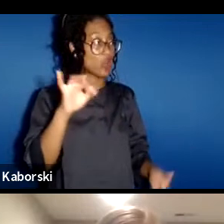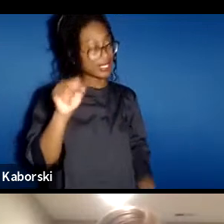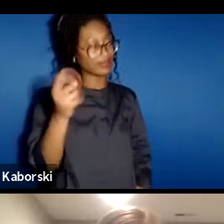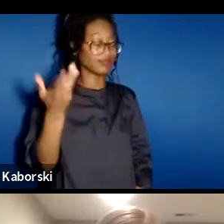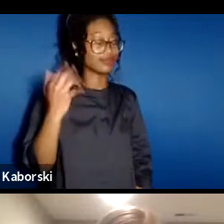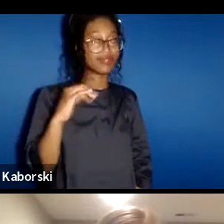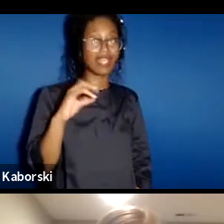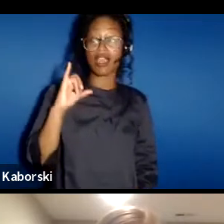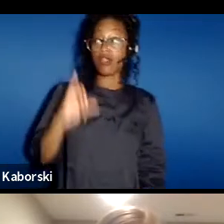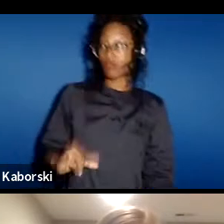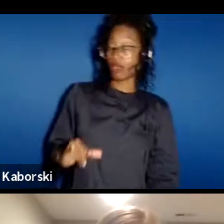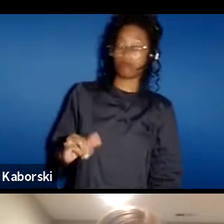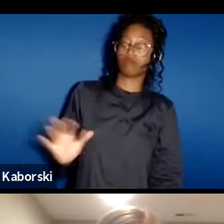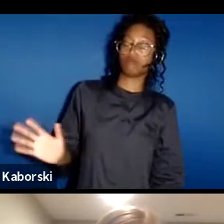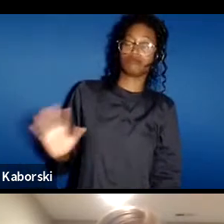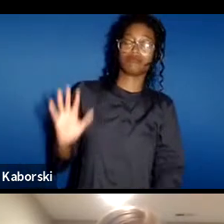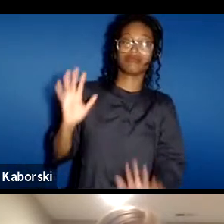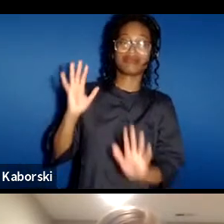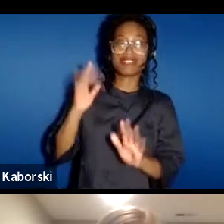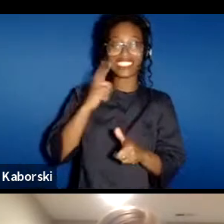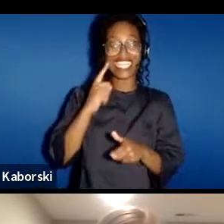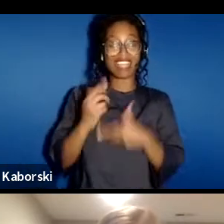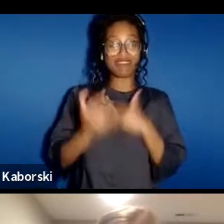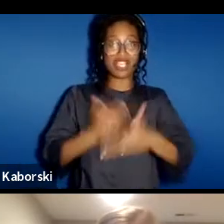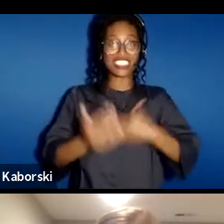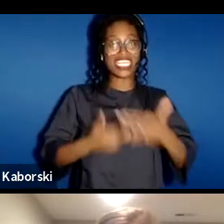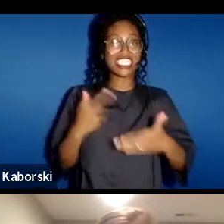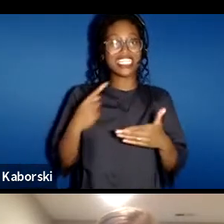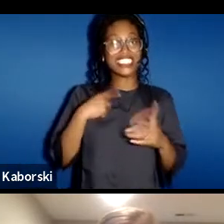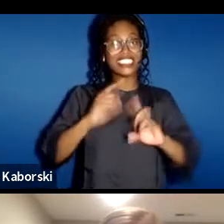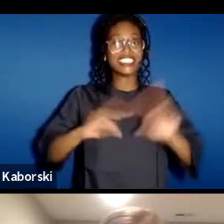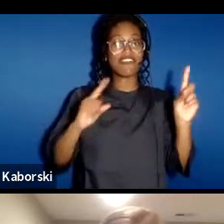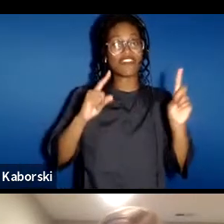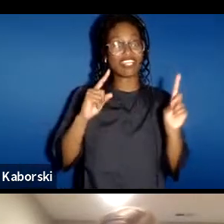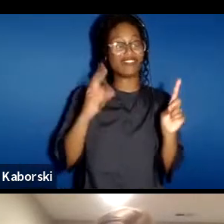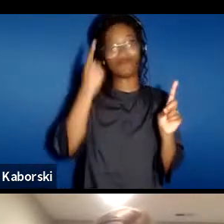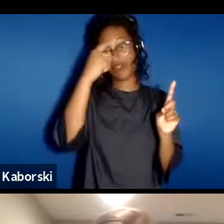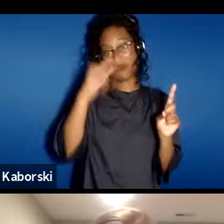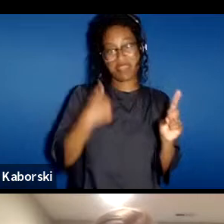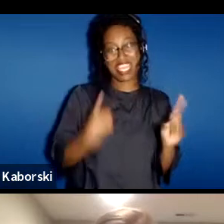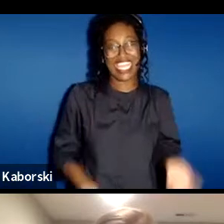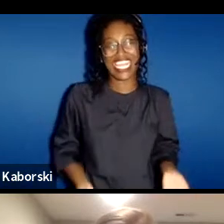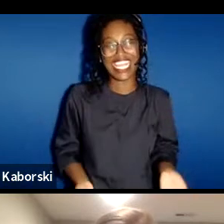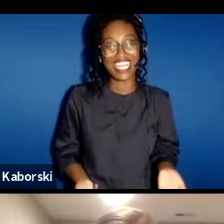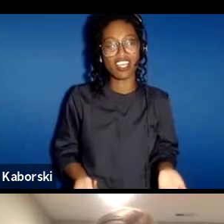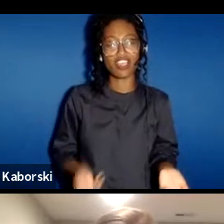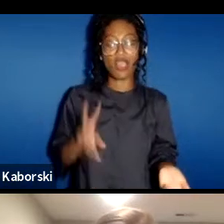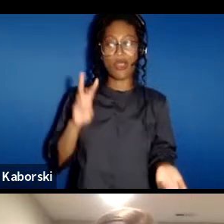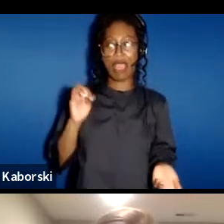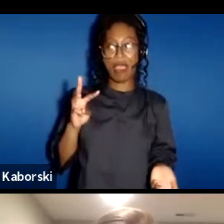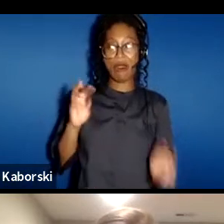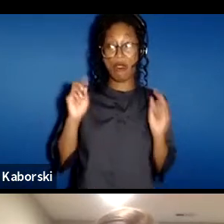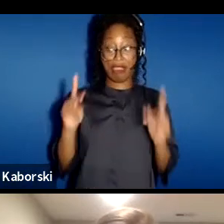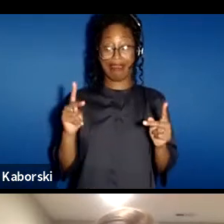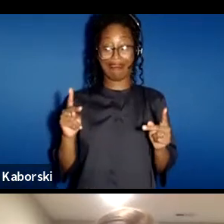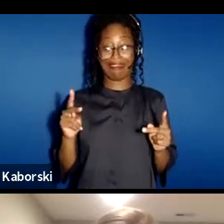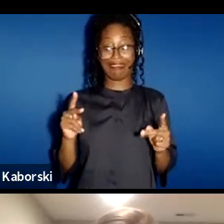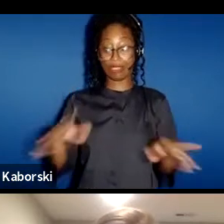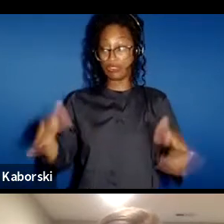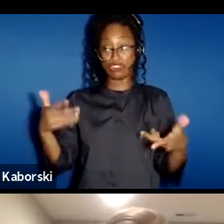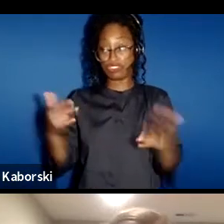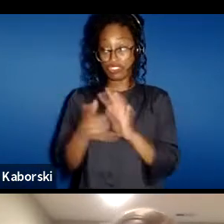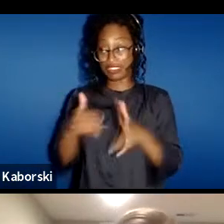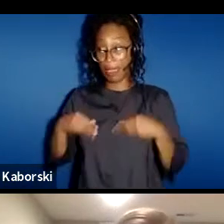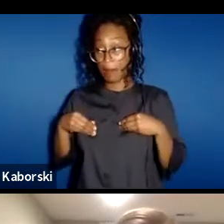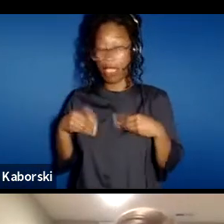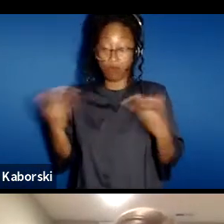process was something that I was like really, it was a different animal for me. I was like, wow, okay, we're going to do this. So what we did